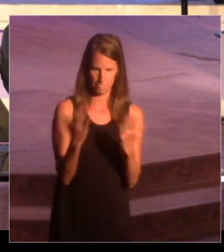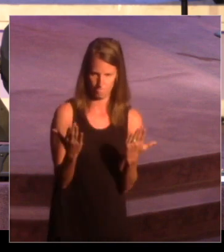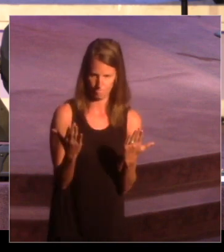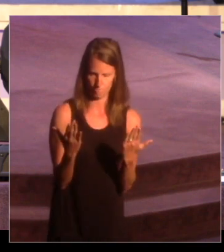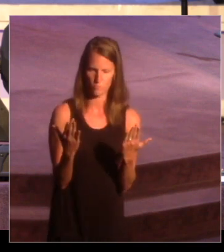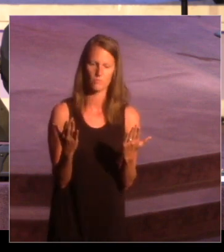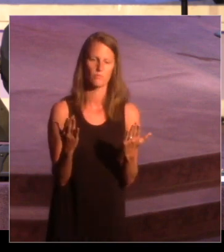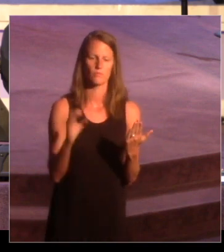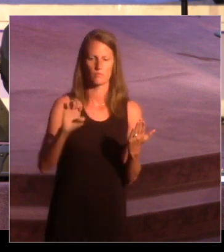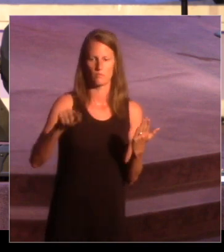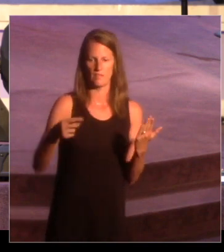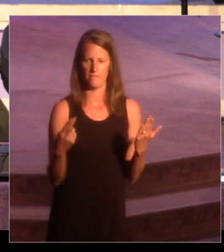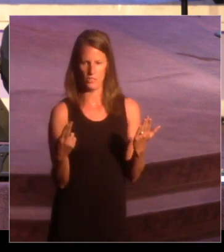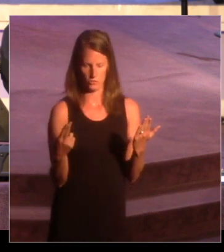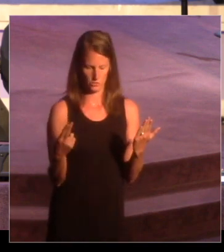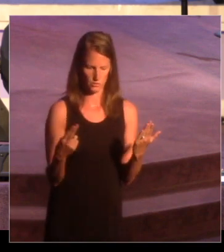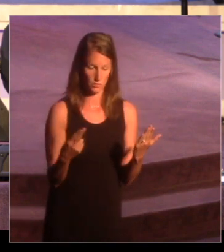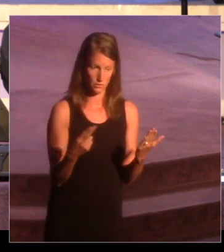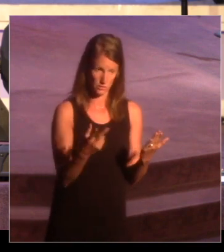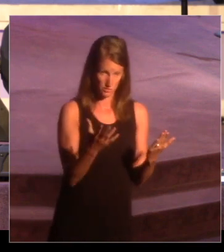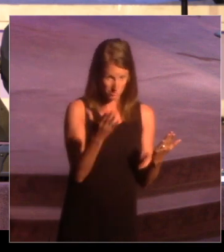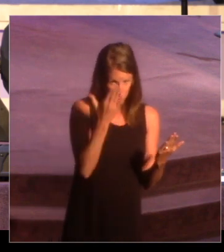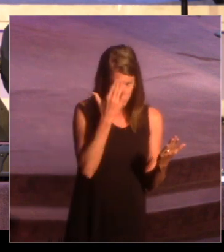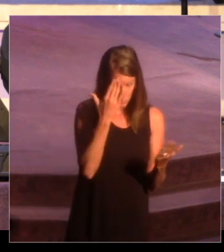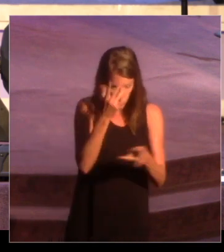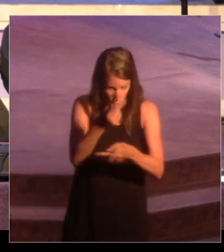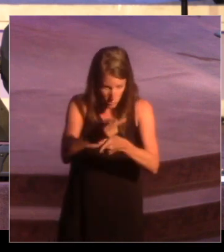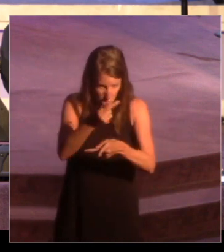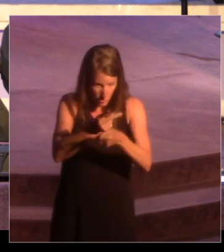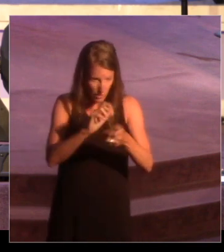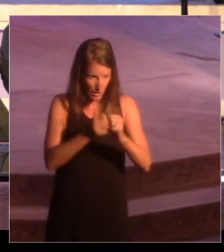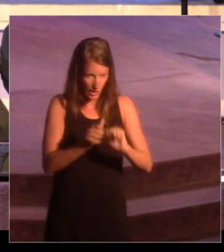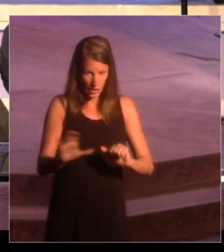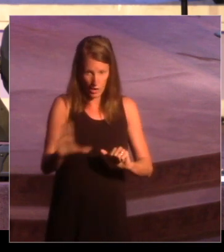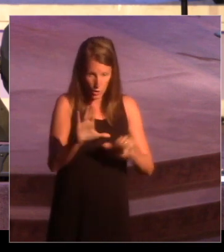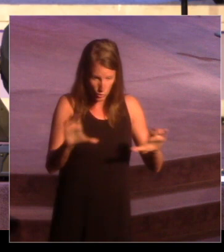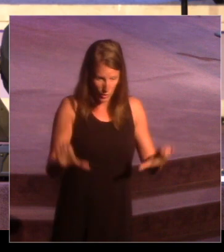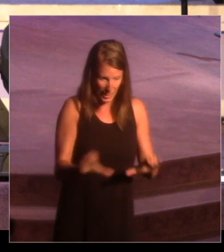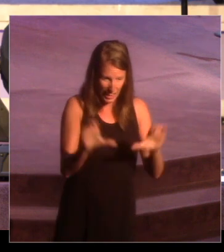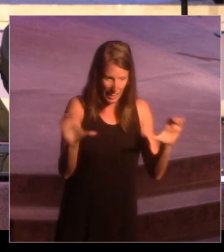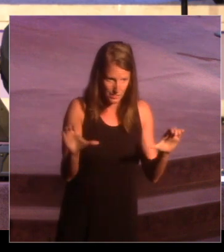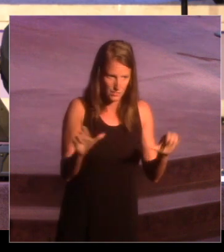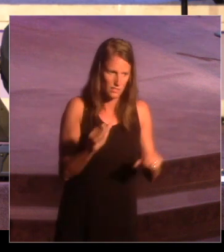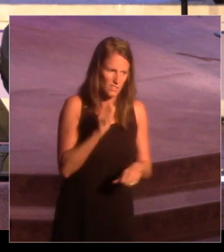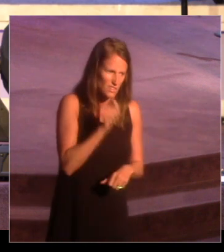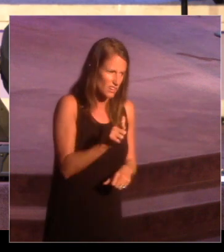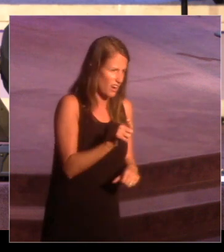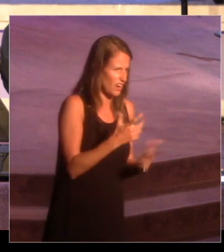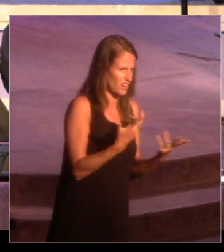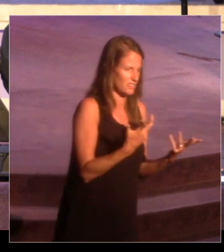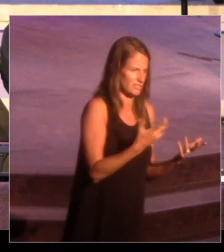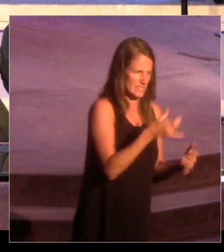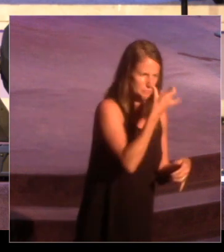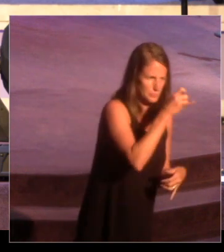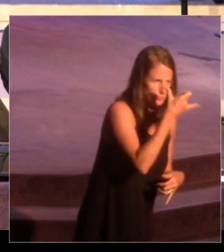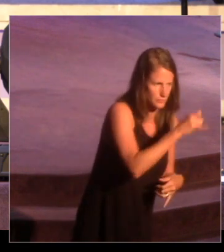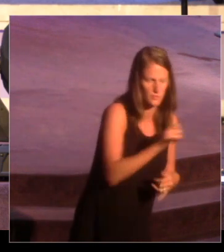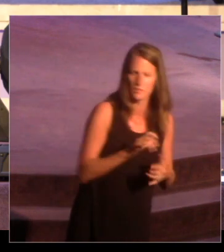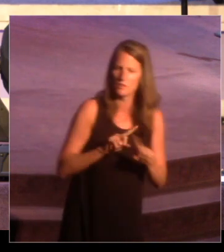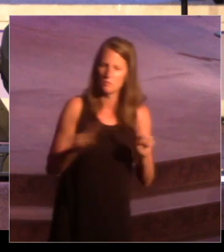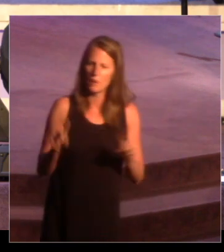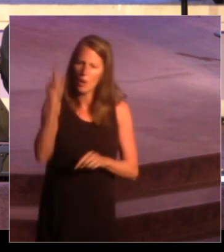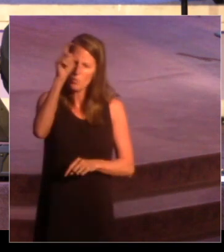verses. Look carefully then how you walk, Paul says. Not as unwise, but do it as those who are